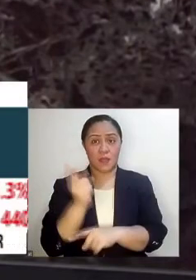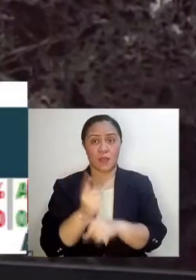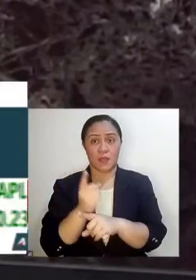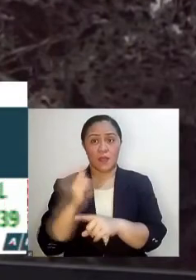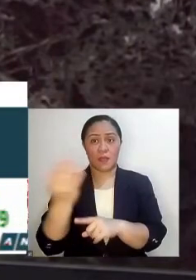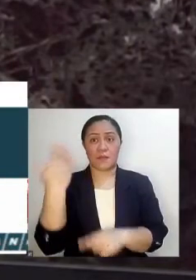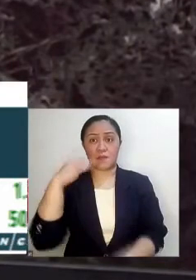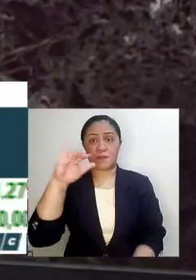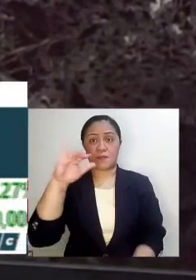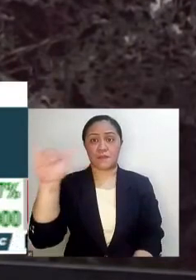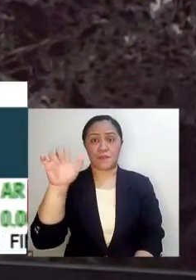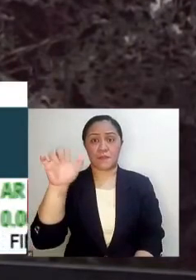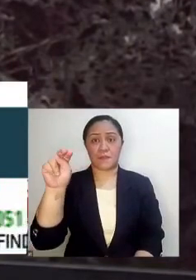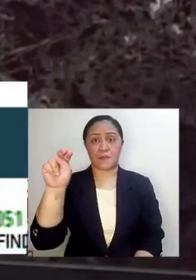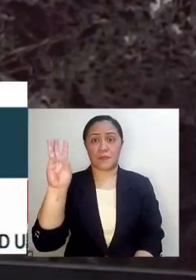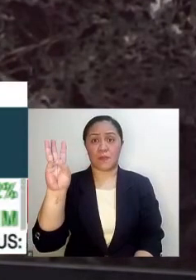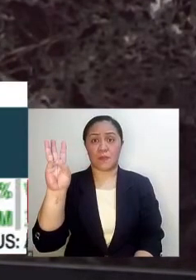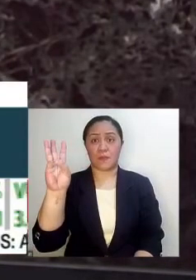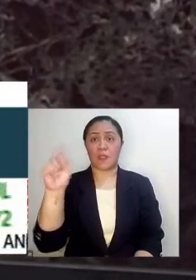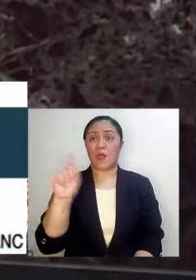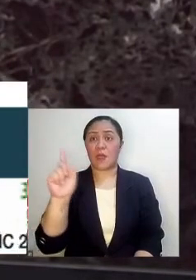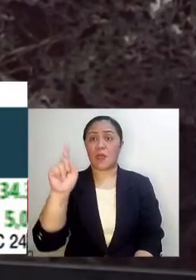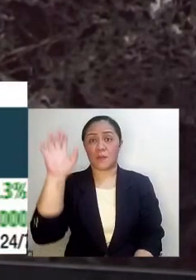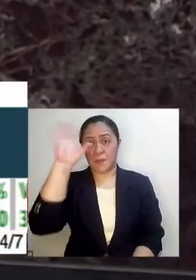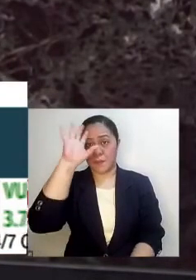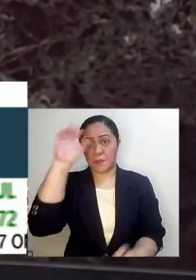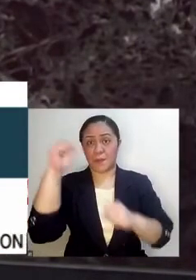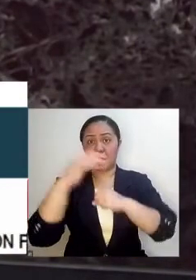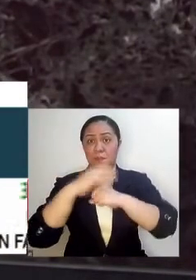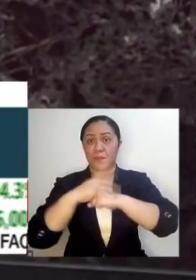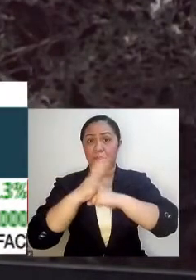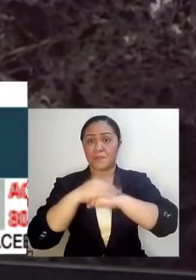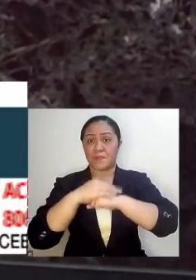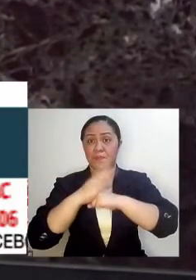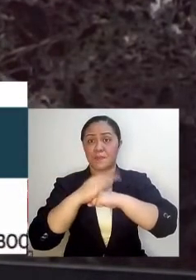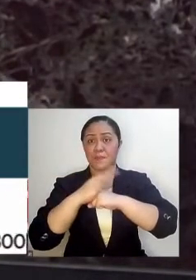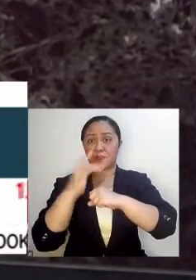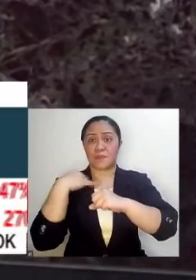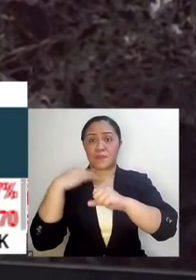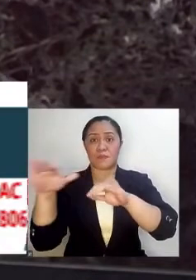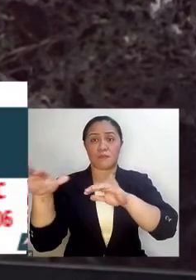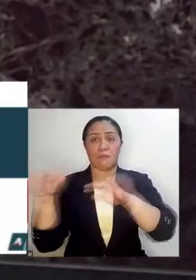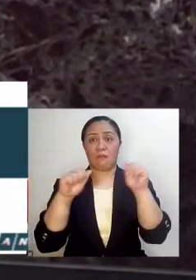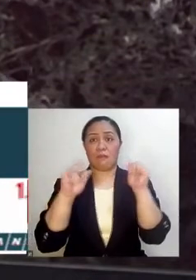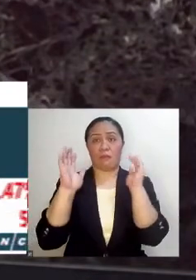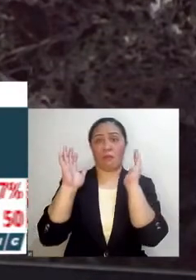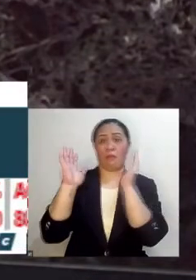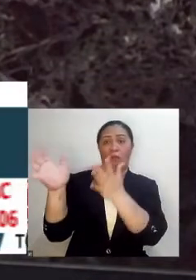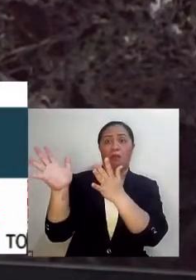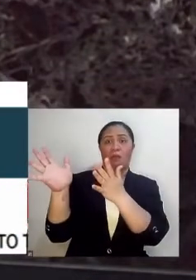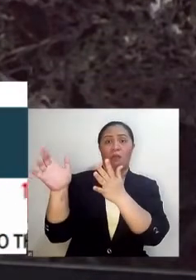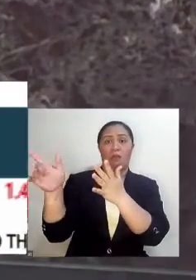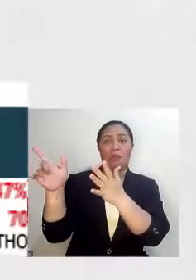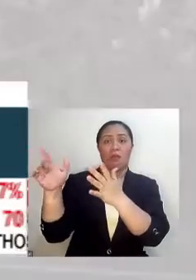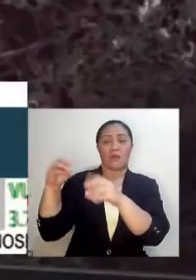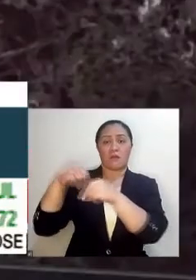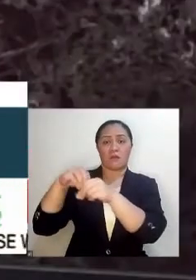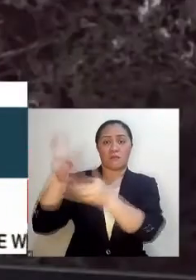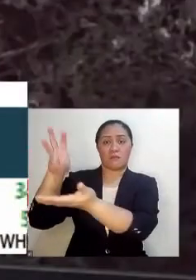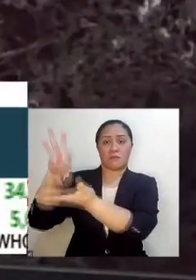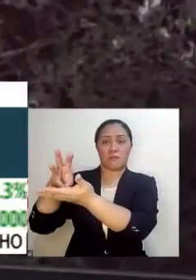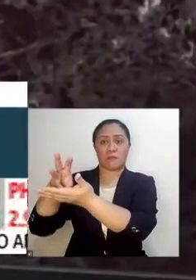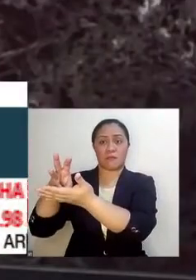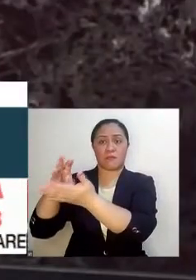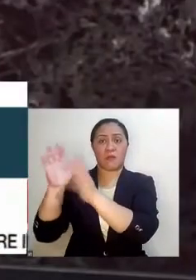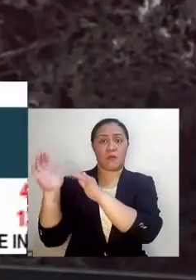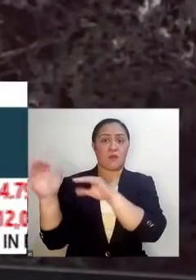6th, President Trump left everyone in this Capitol for dead. When he